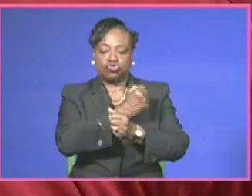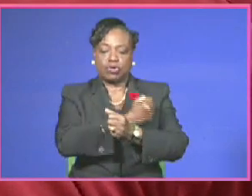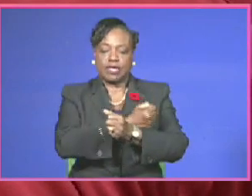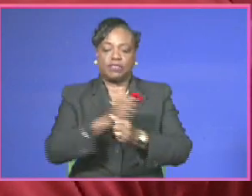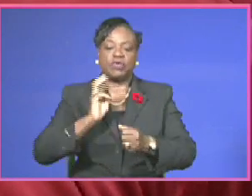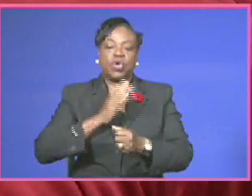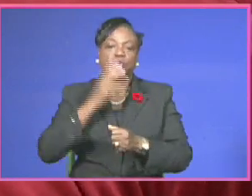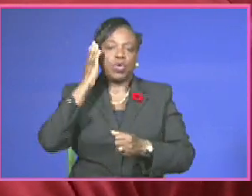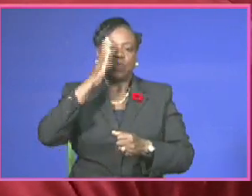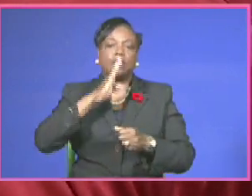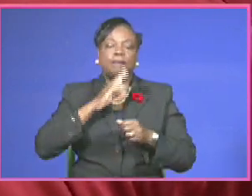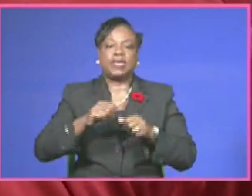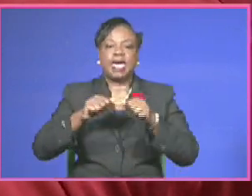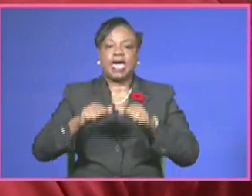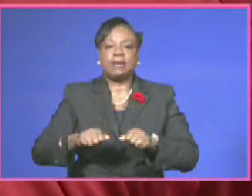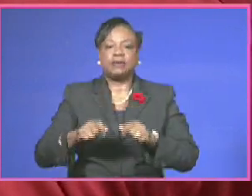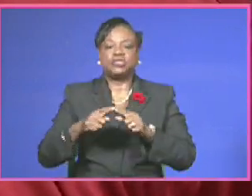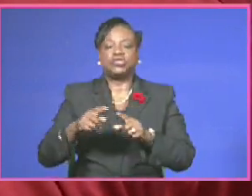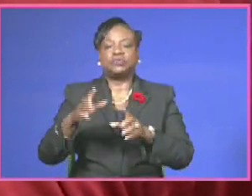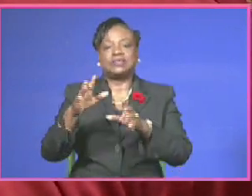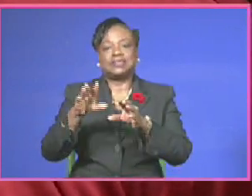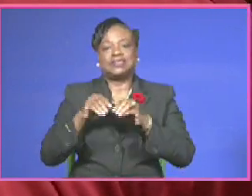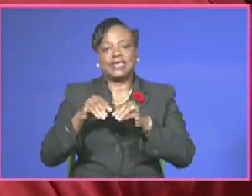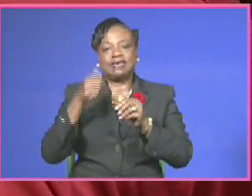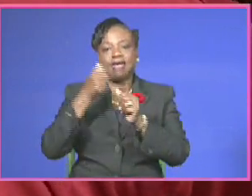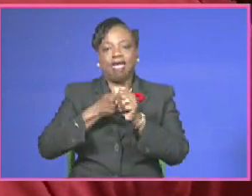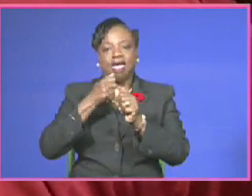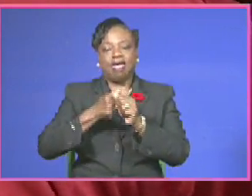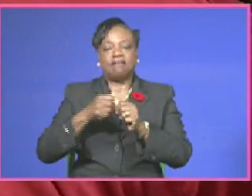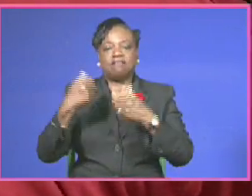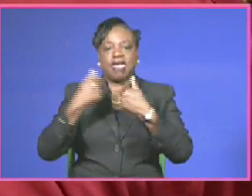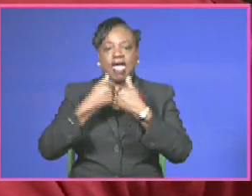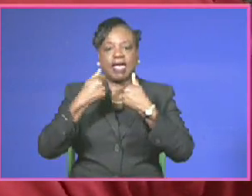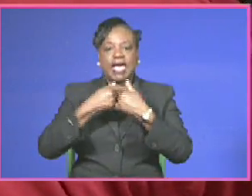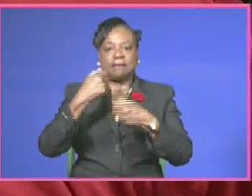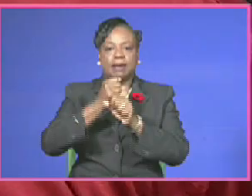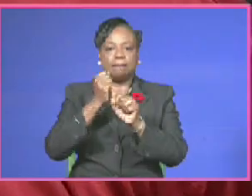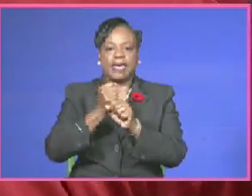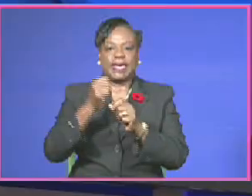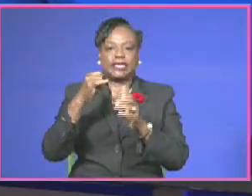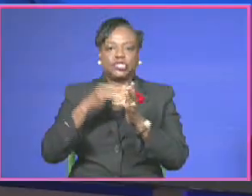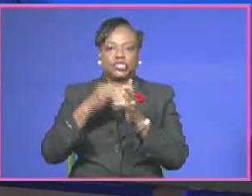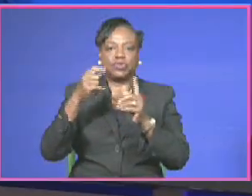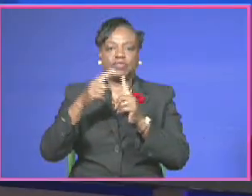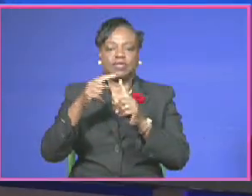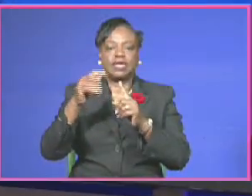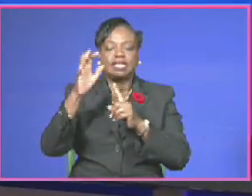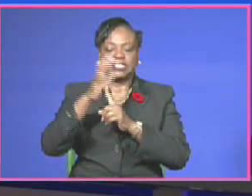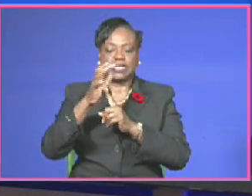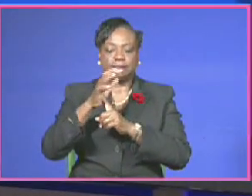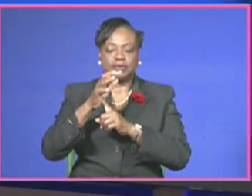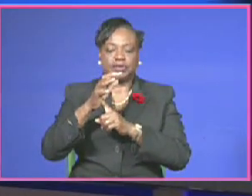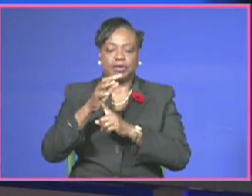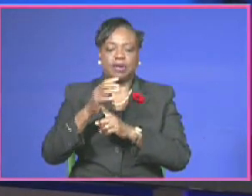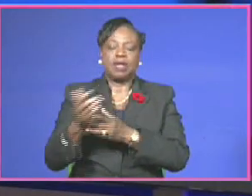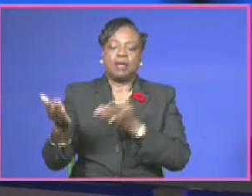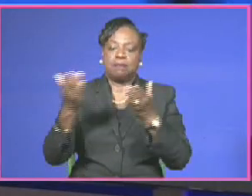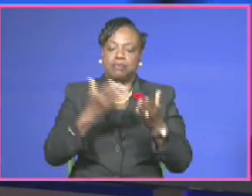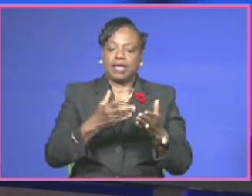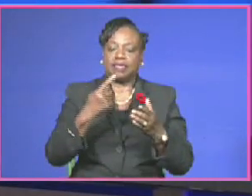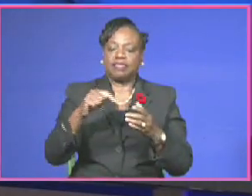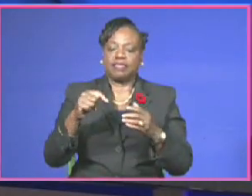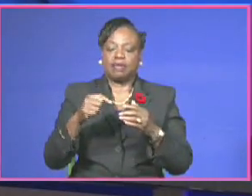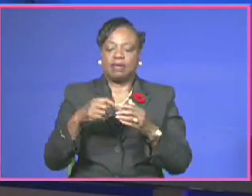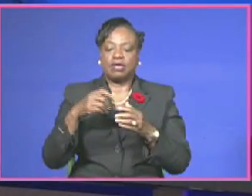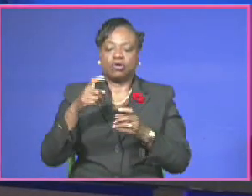able to take every game and hopefully make it all the way to the championship and bring it home. The Rockets had a 22-point lead